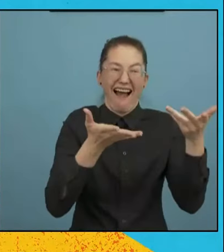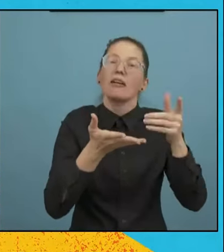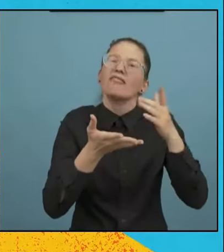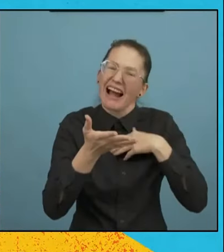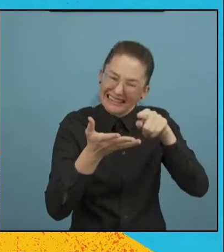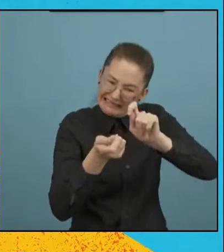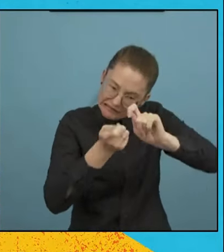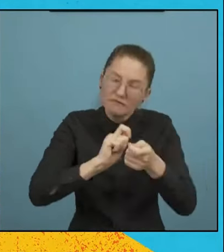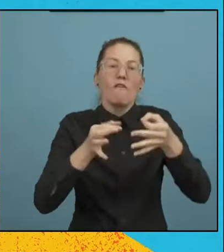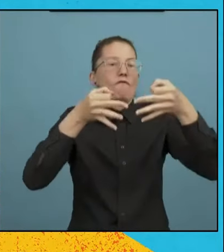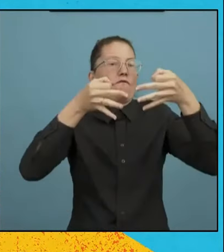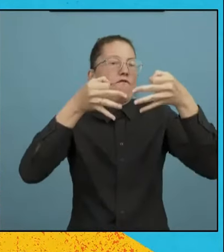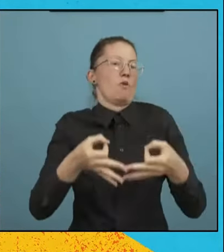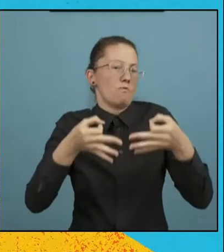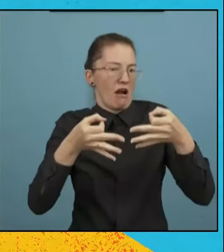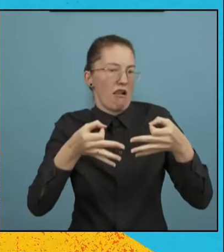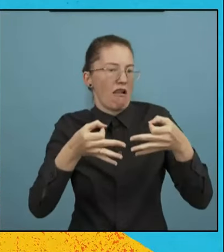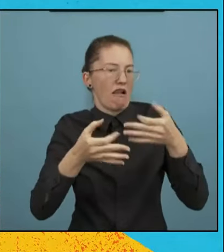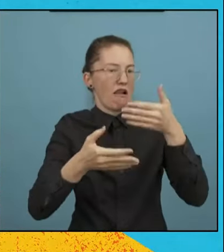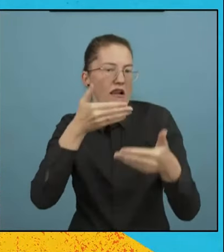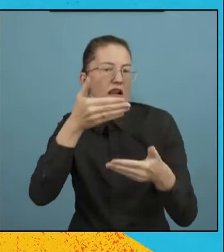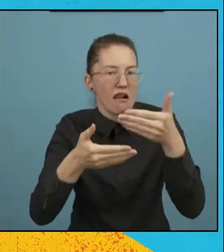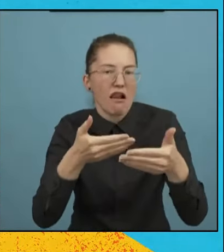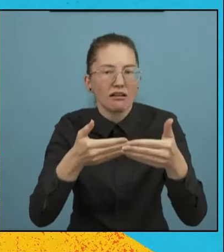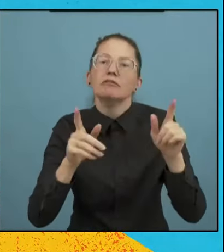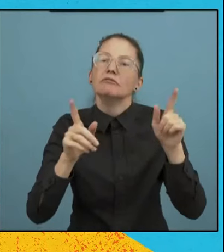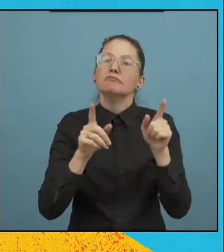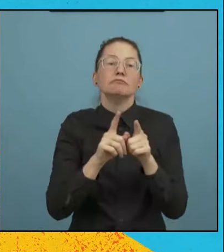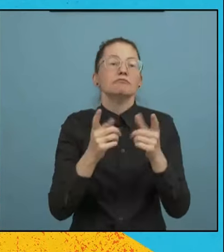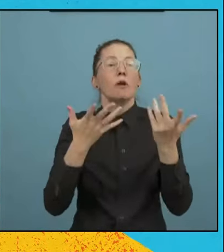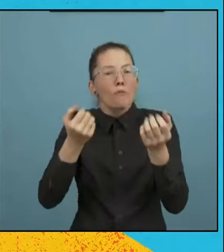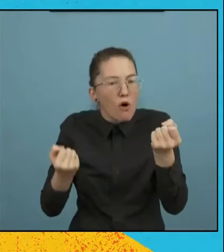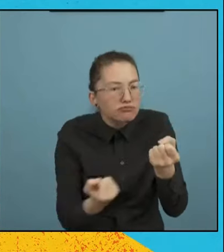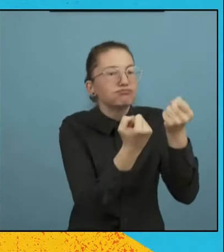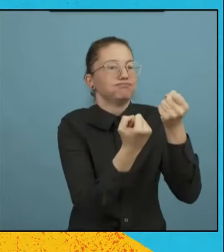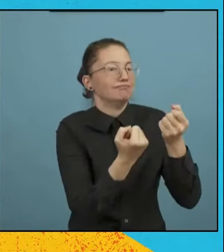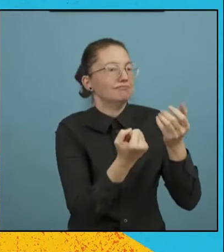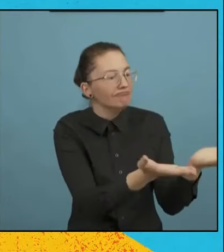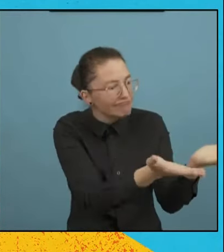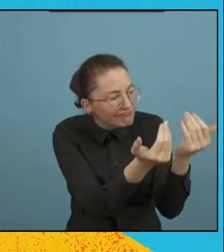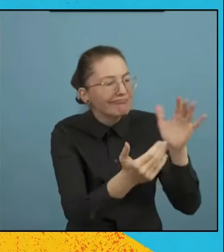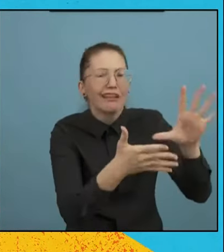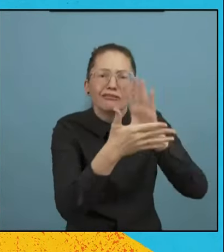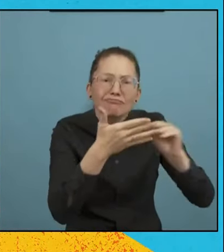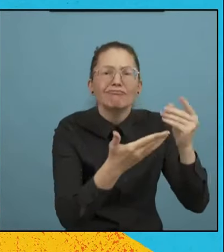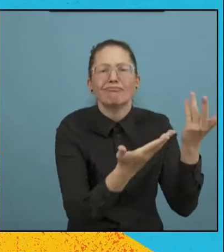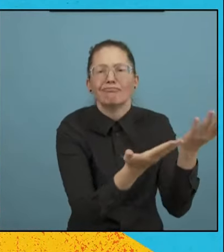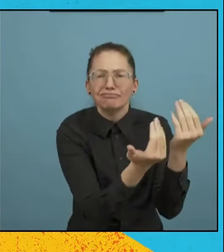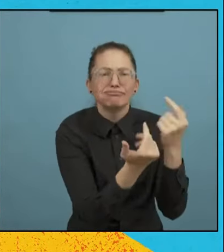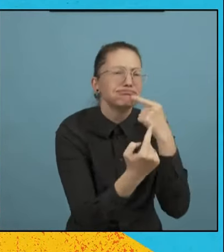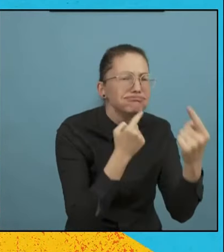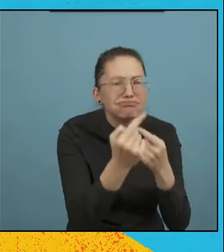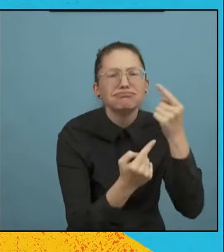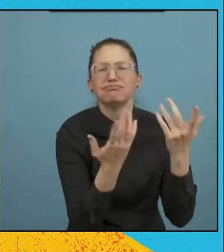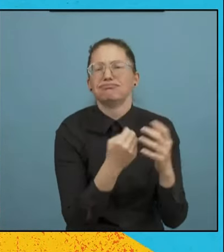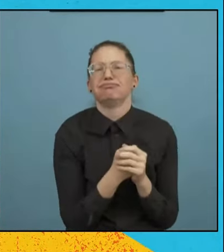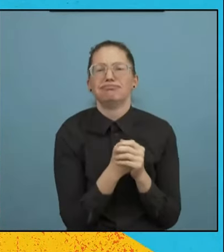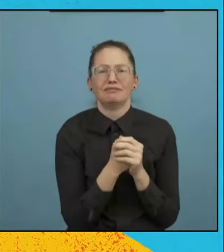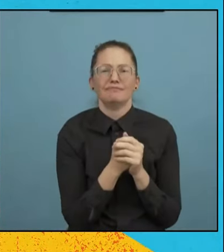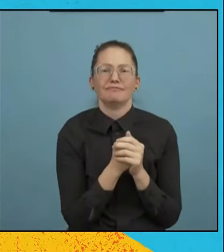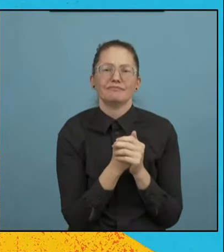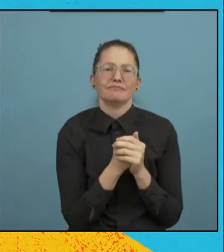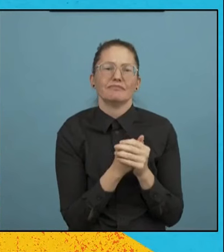I think states, UN bodies, civil societies should develop partnerships with the children that empower and involve them